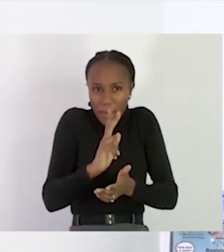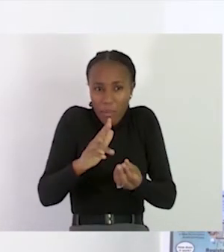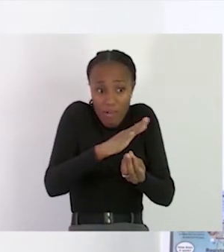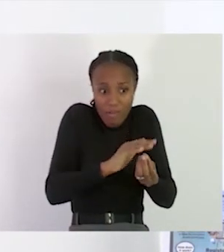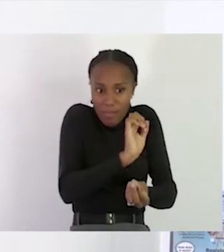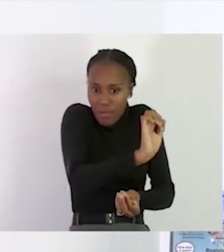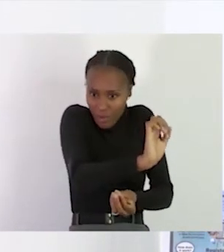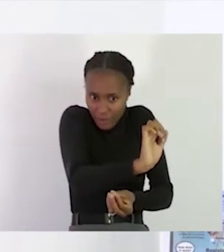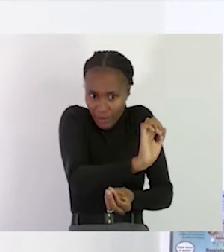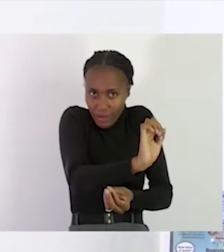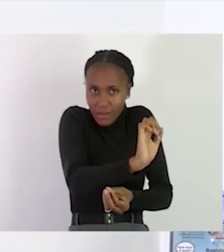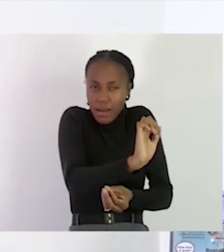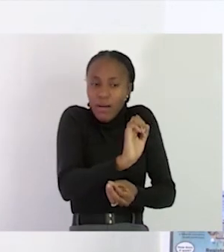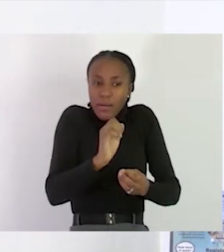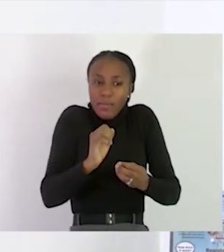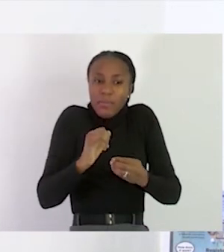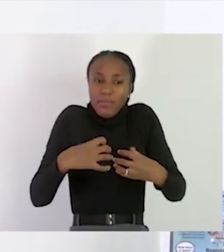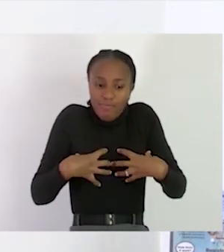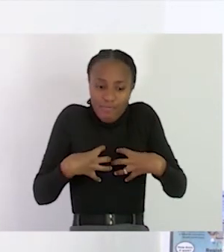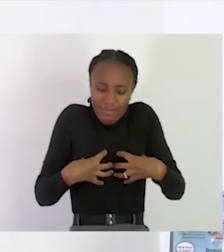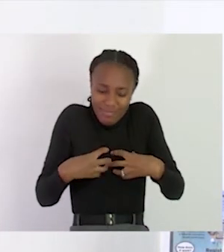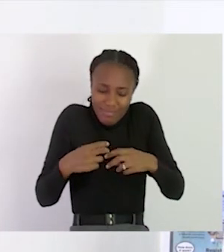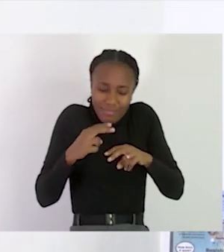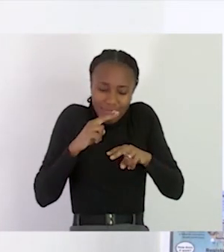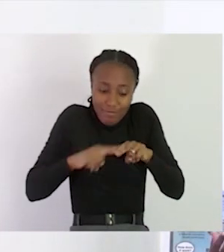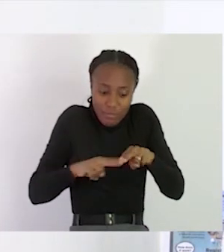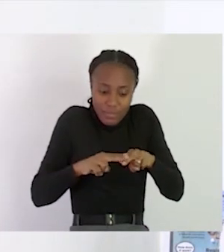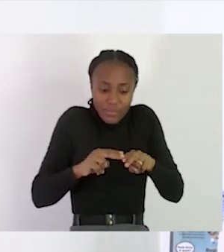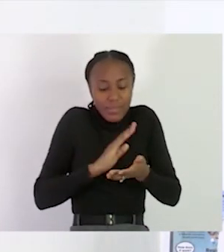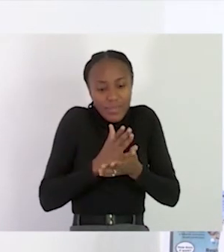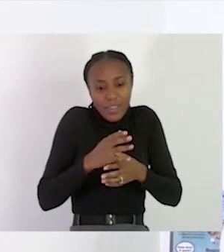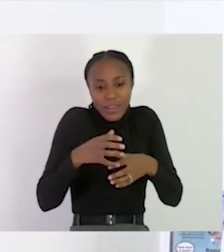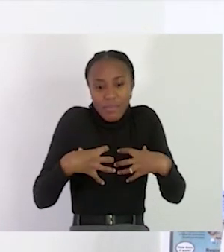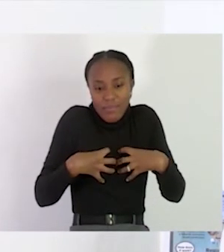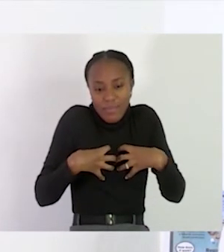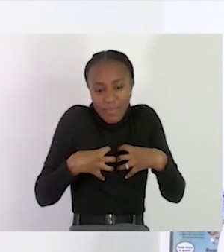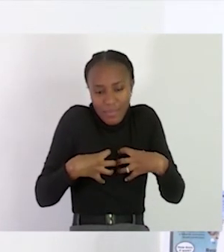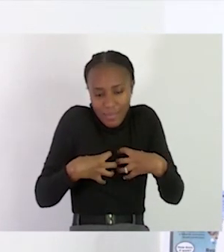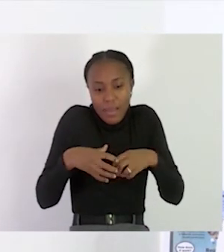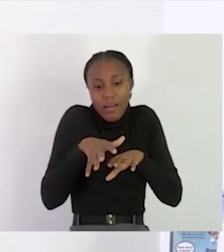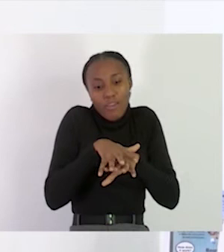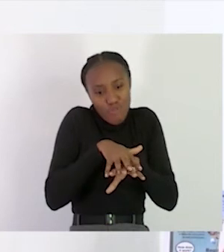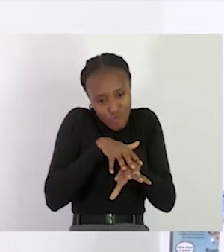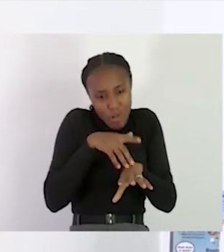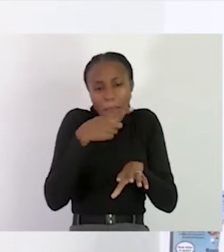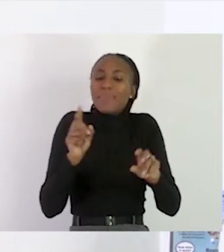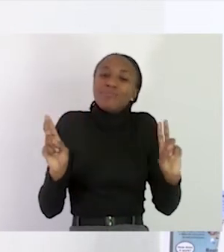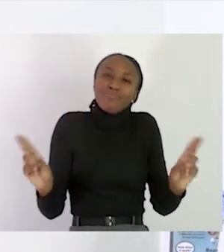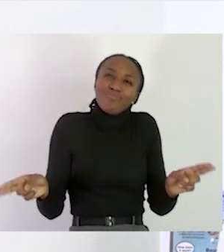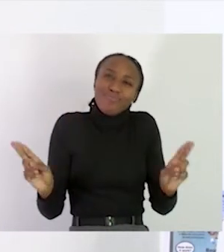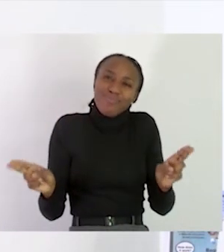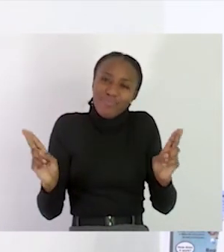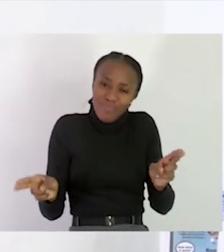depending on your family, some people's breasts grow much faster. Other people's breasts take time to grow, but it is all part